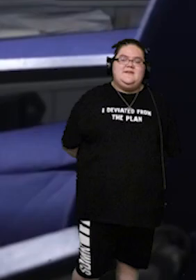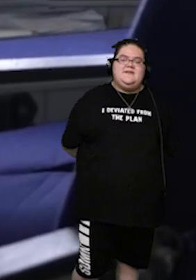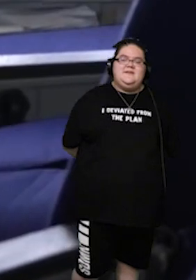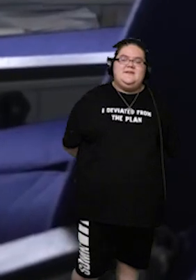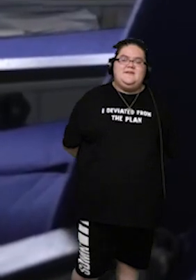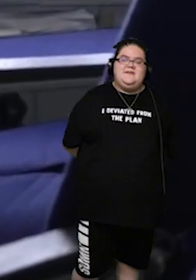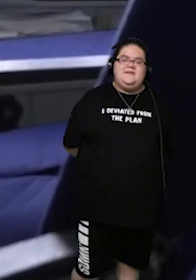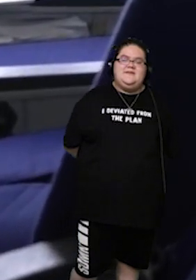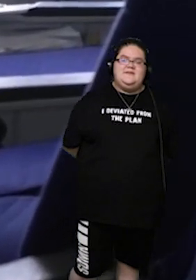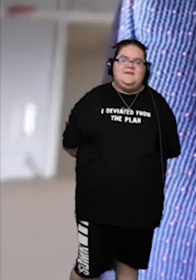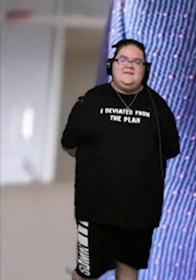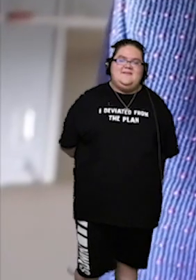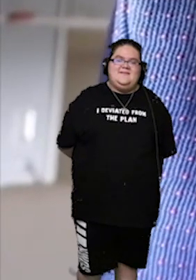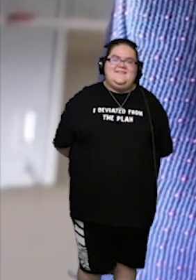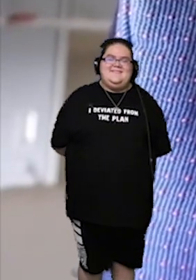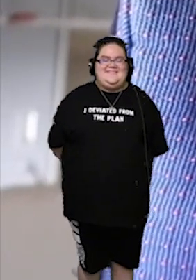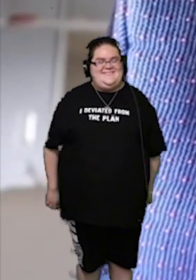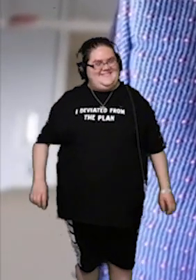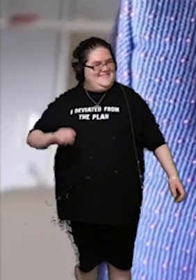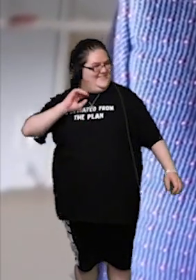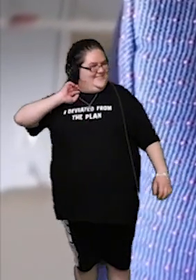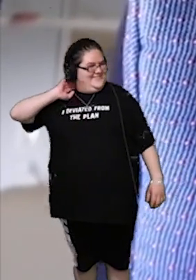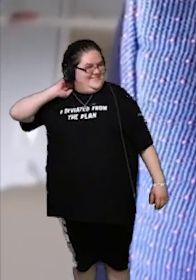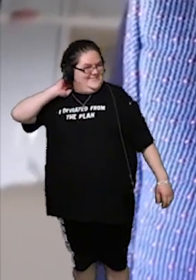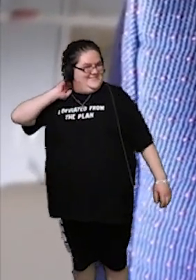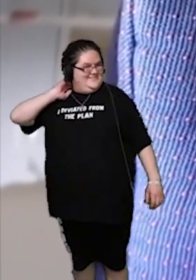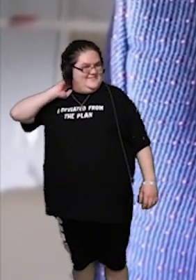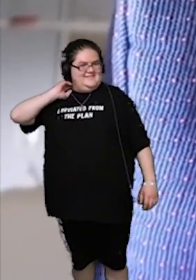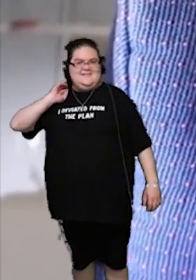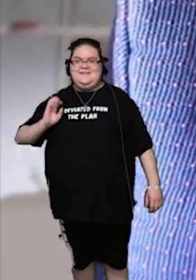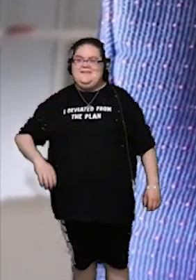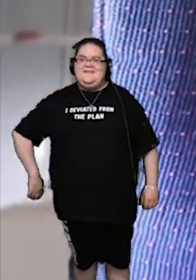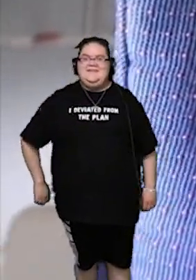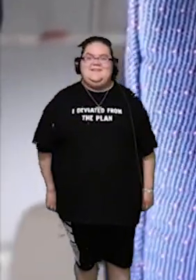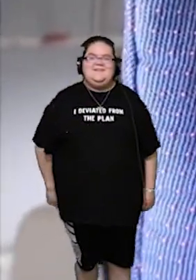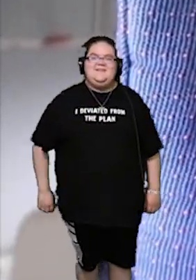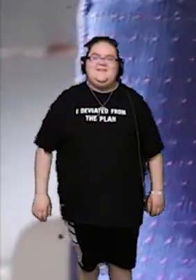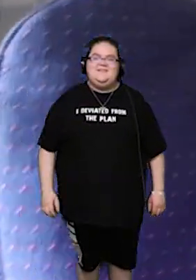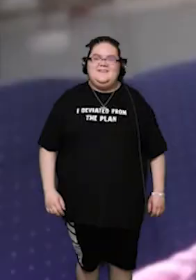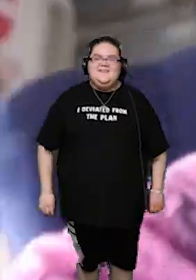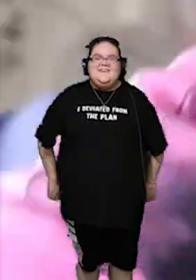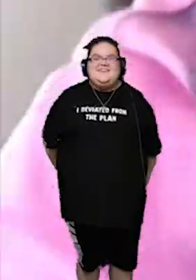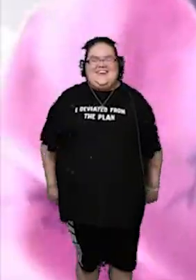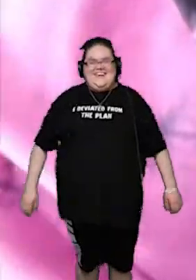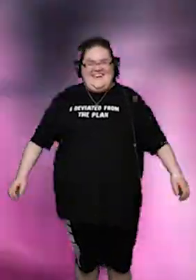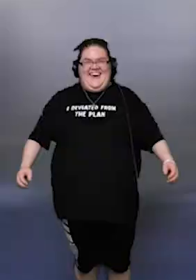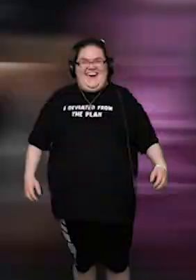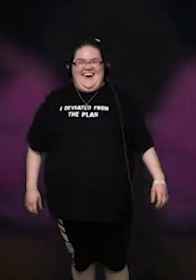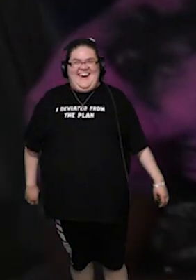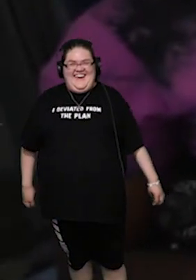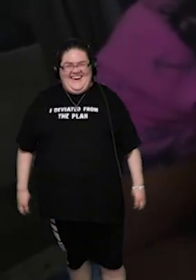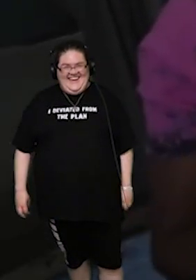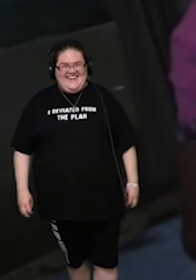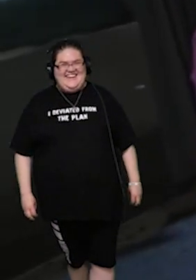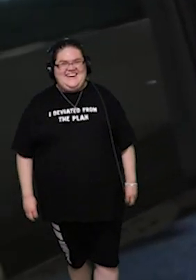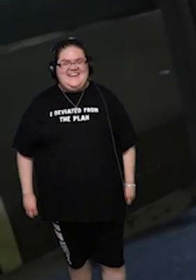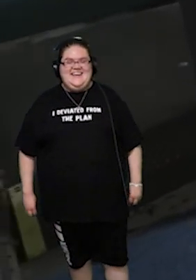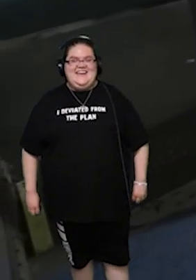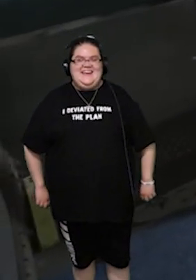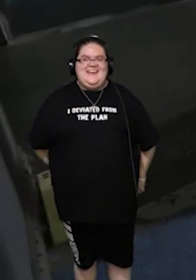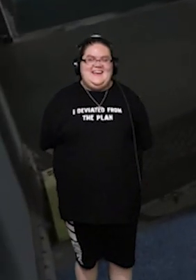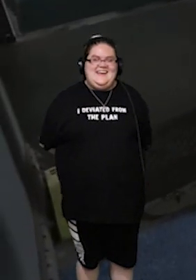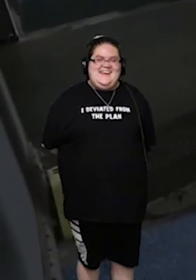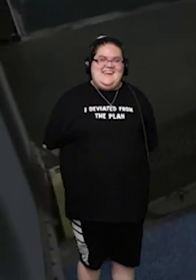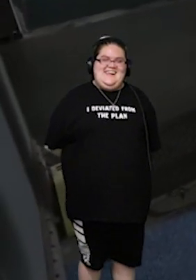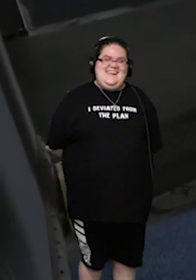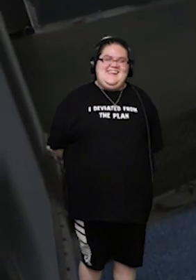not hiding now? This is hiding, no? Well, I mean, like. I mean, like. Hide. No, we could change sheets. Yeah, good shot. Where have they been with the drinks again? Where have